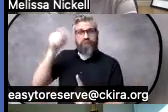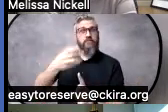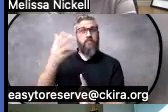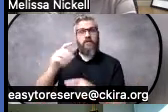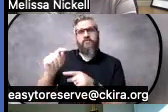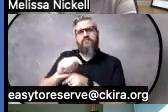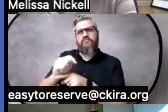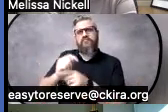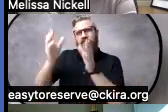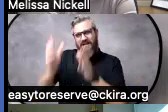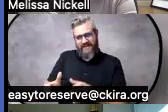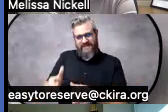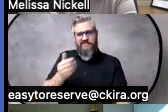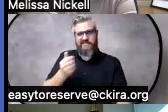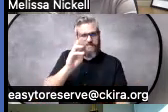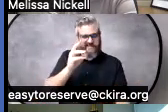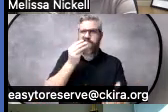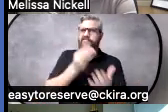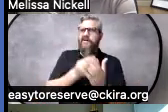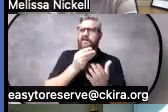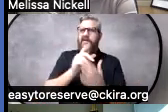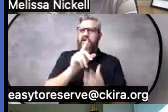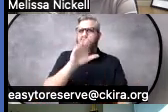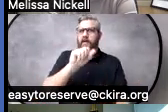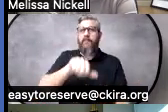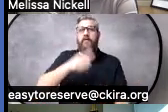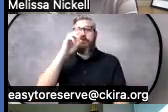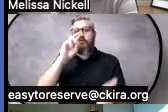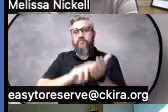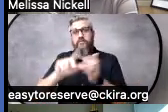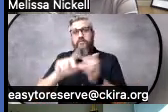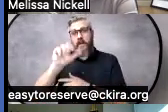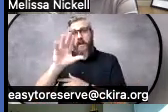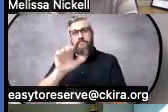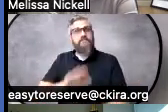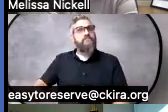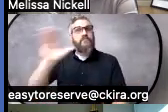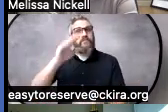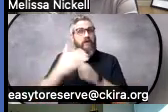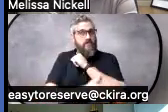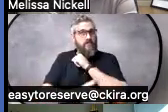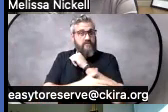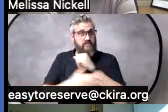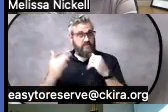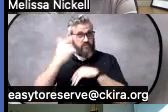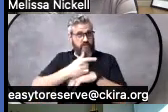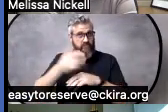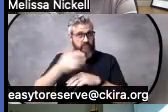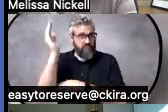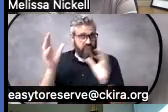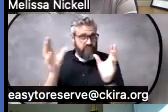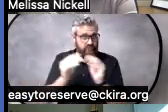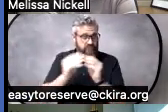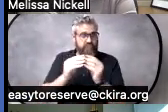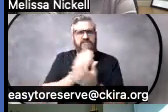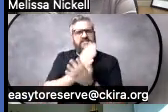trainees in our 16 funded labs and other research labs across the country. Today's session is part of an ongoing webinar